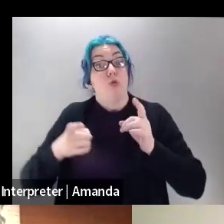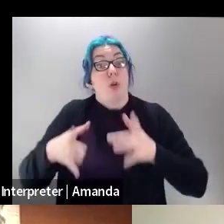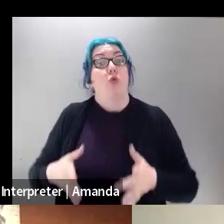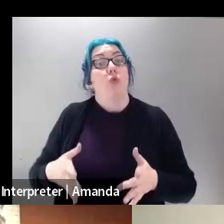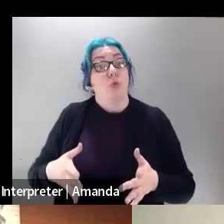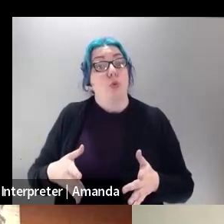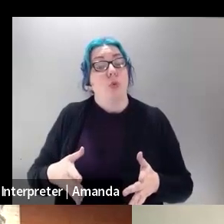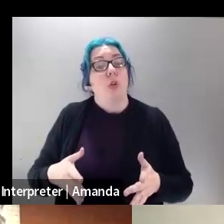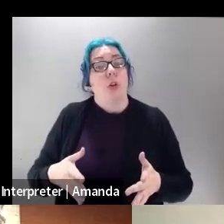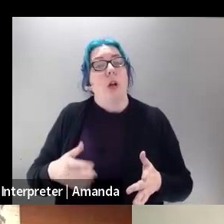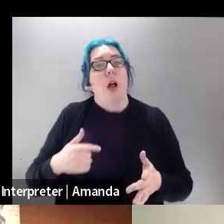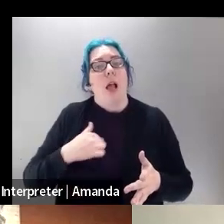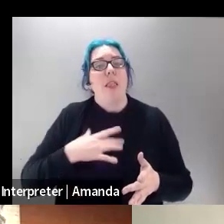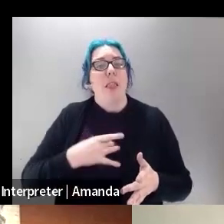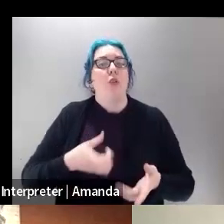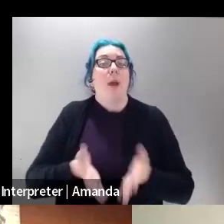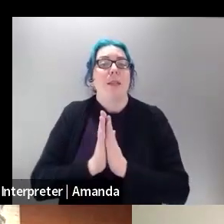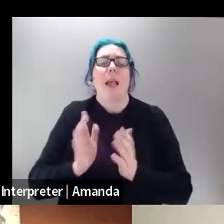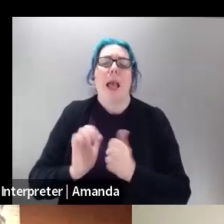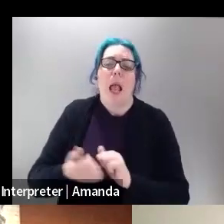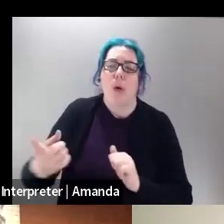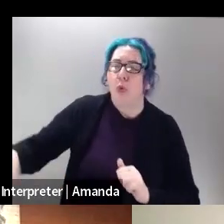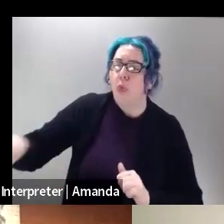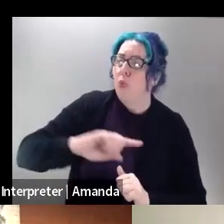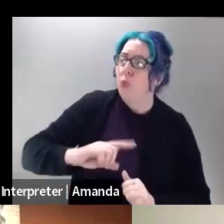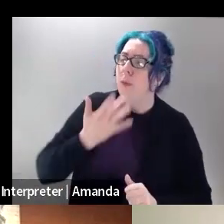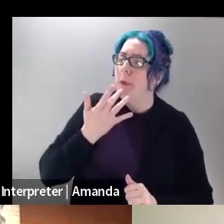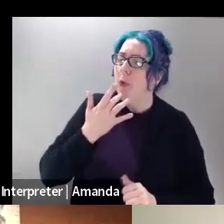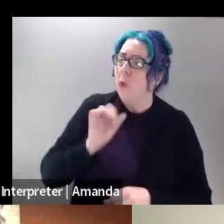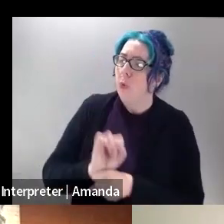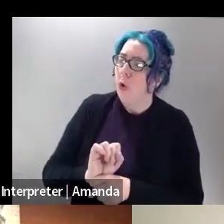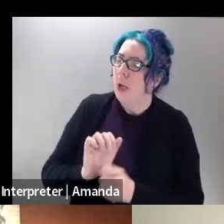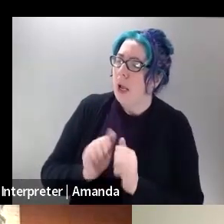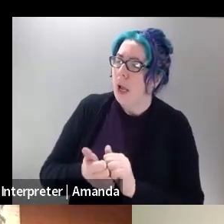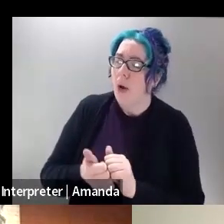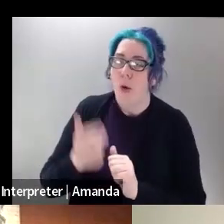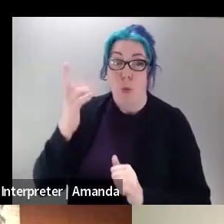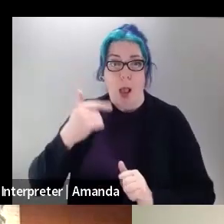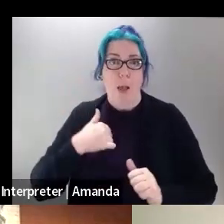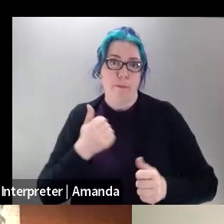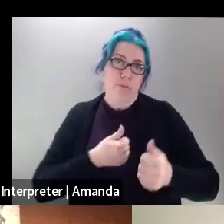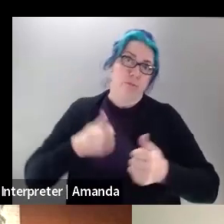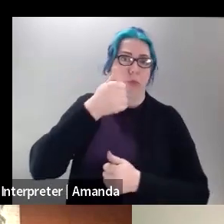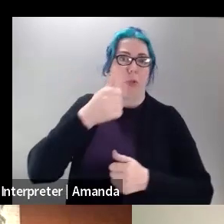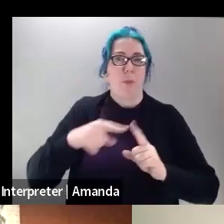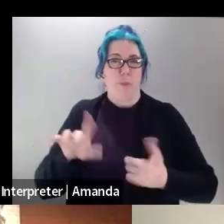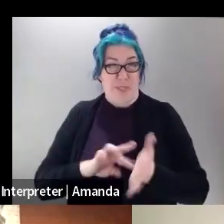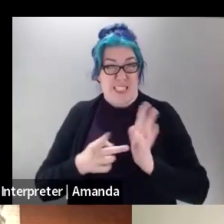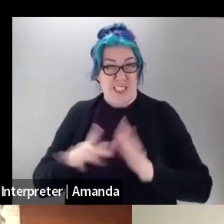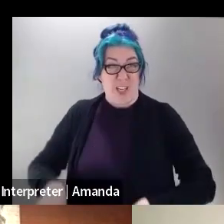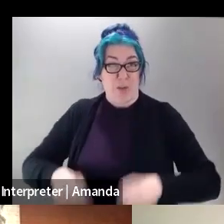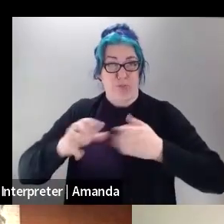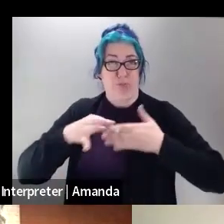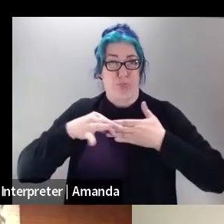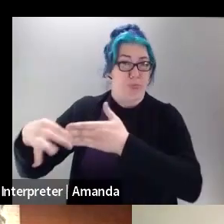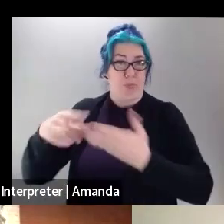difference between me saying this is how I like to work to how will we work together, like to open that up to everybody and have a